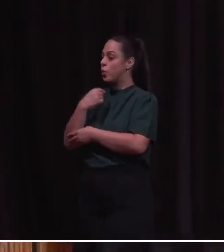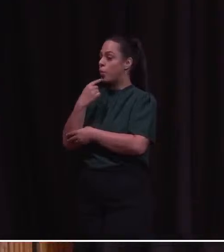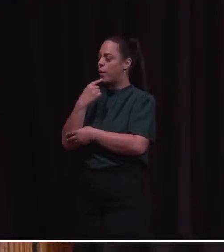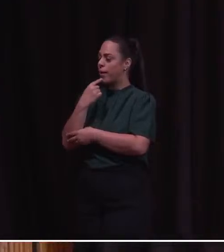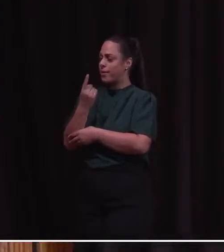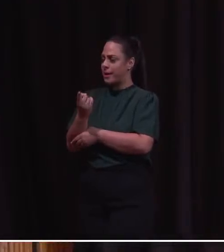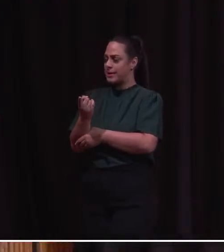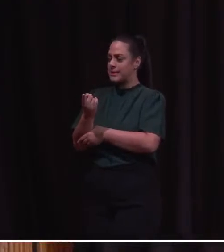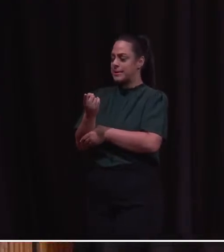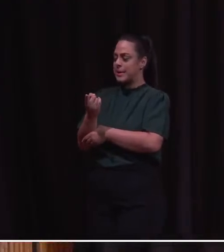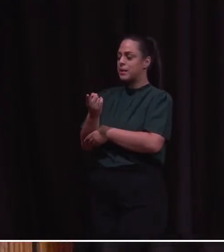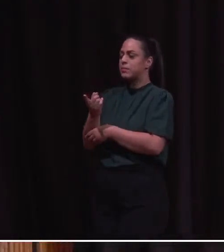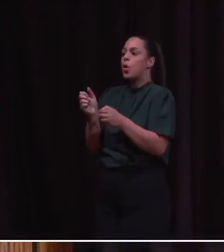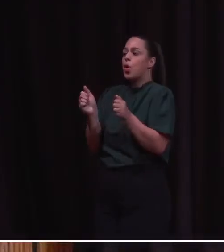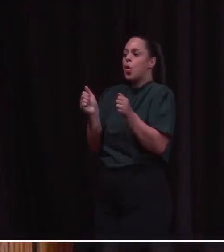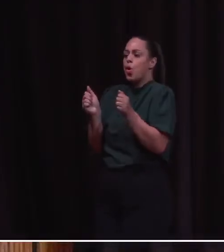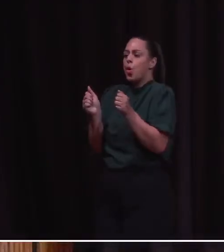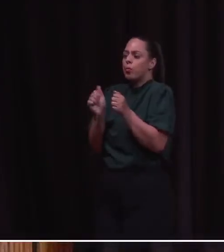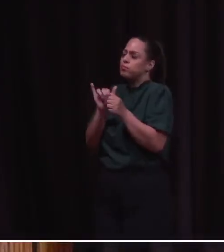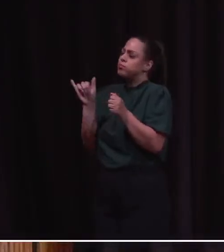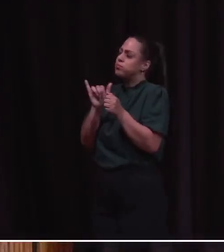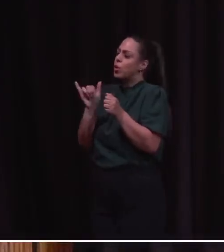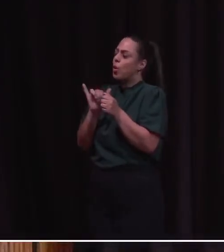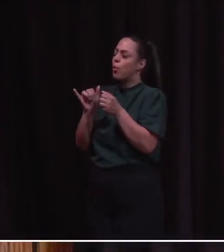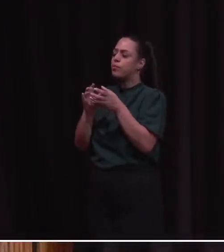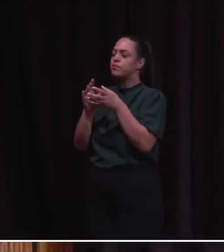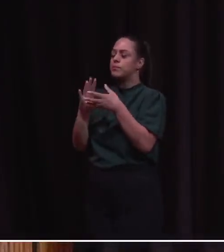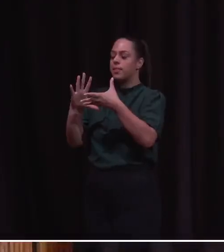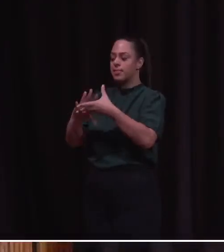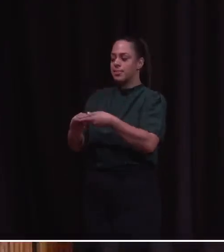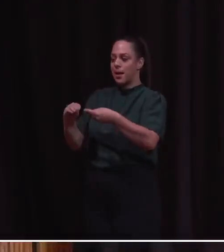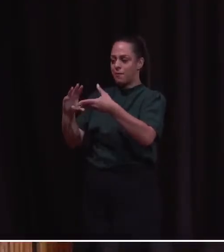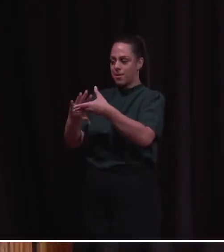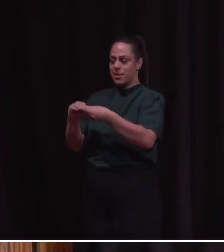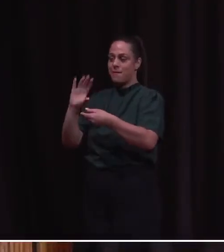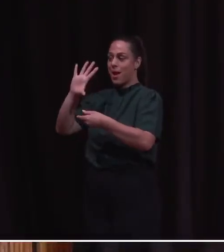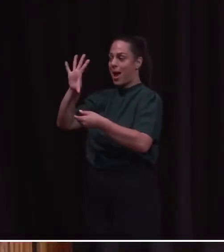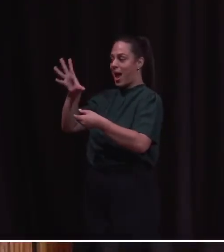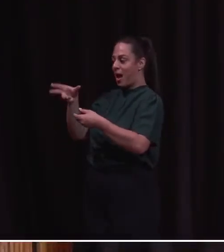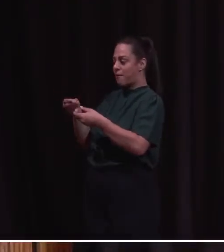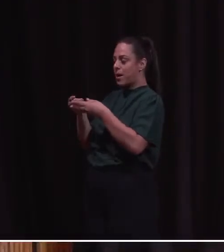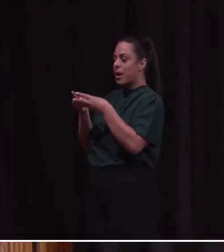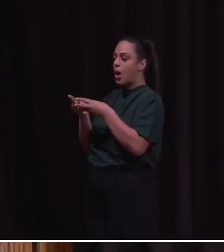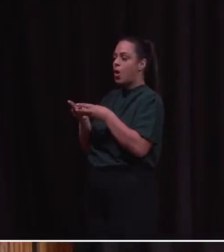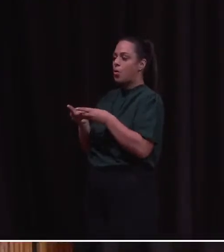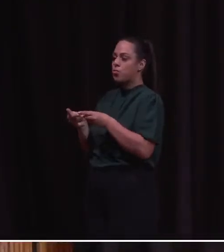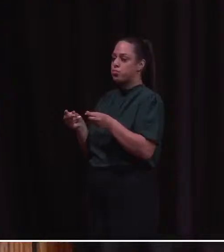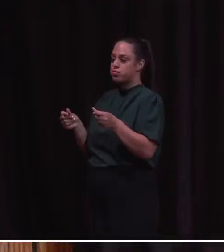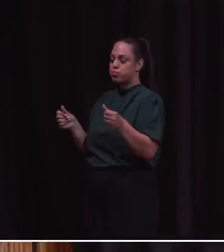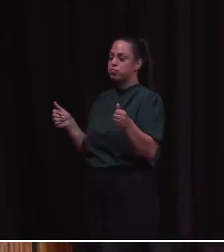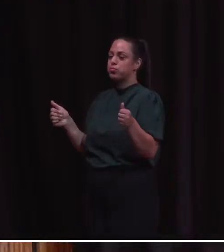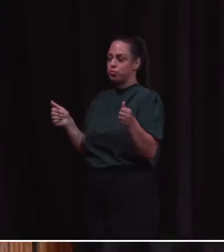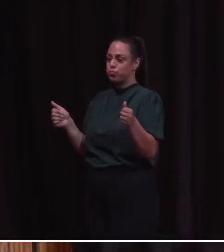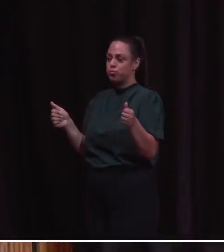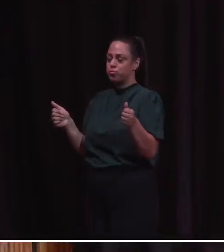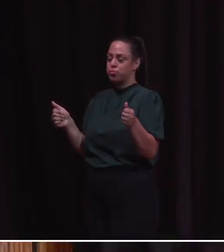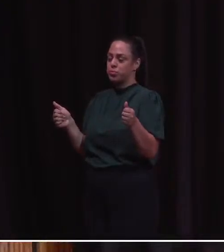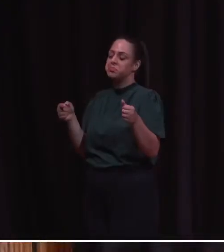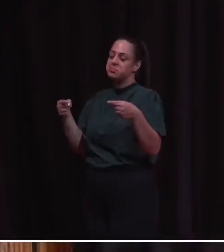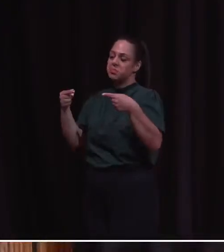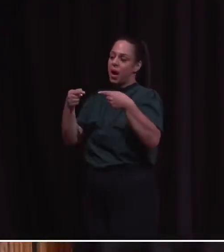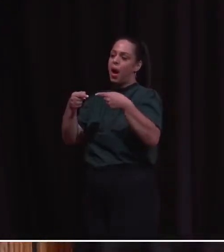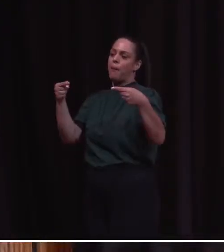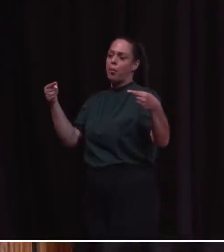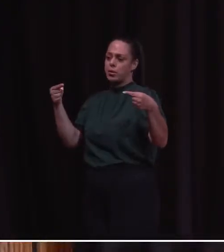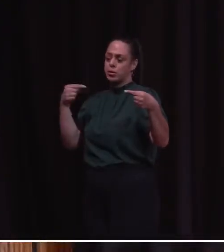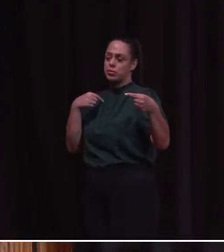narrative, which is on the opposite end. And it is what Chimamanda Adichie called